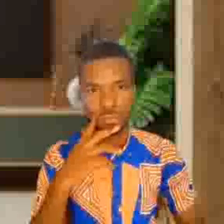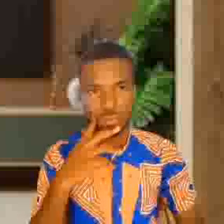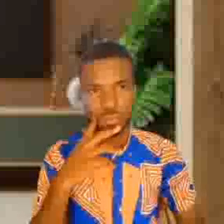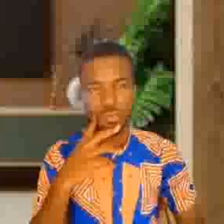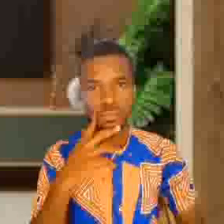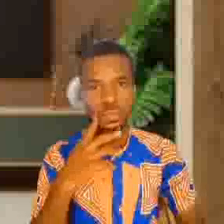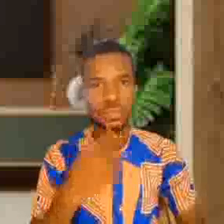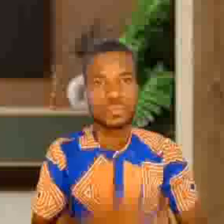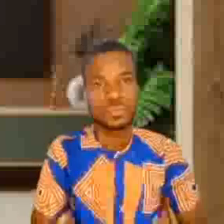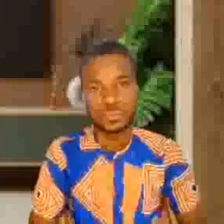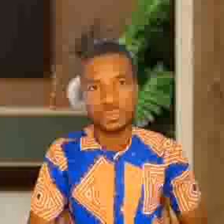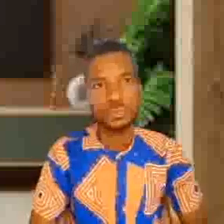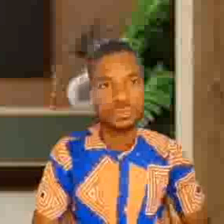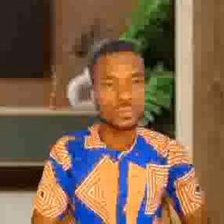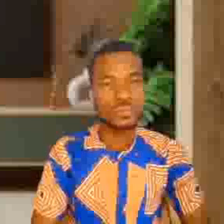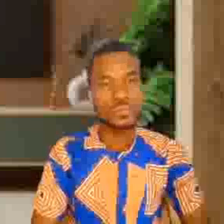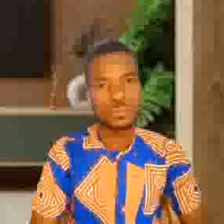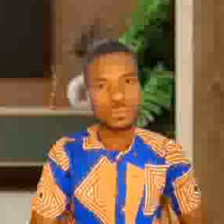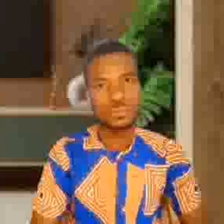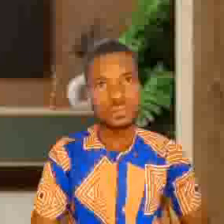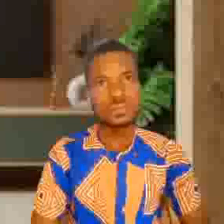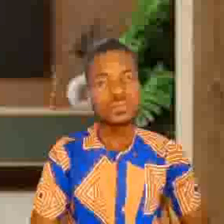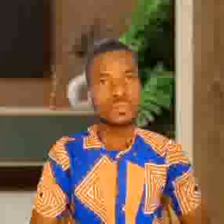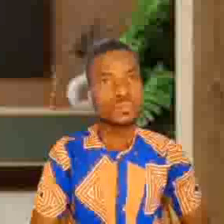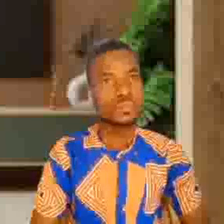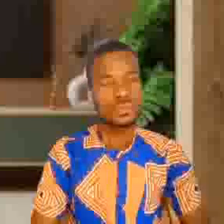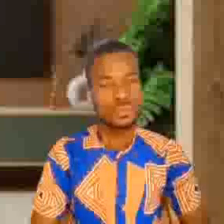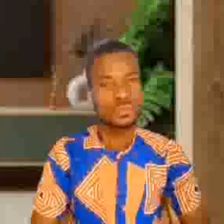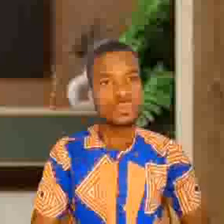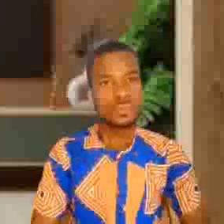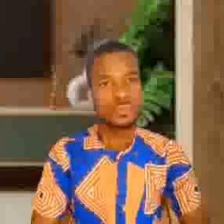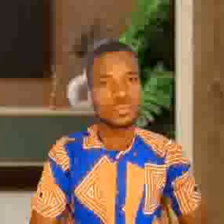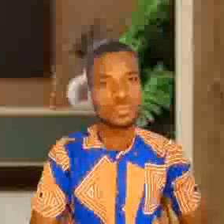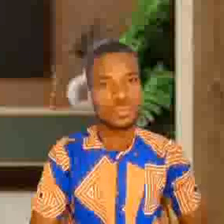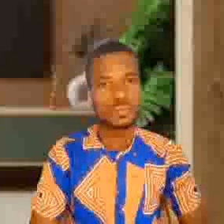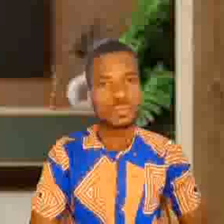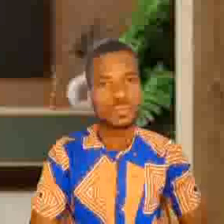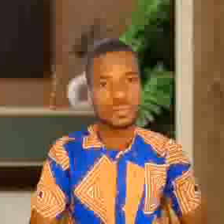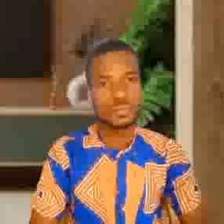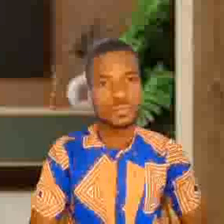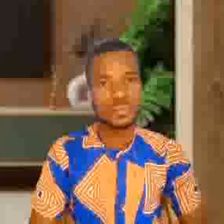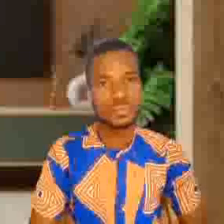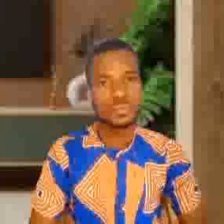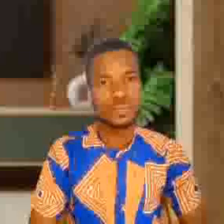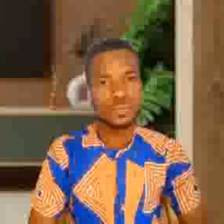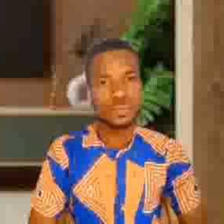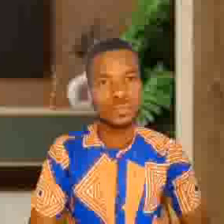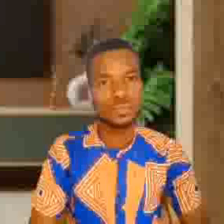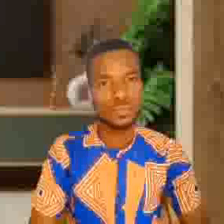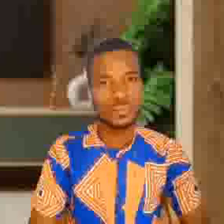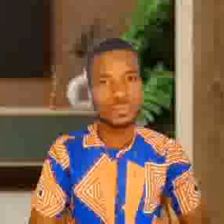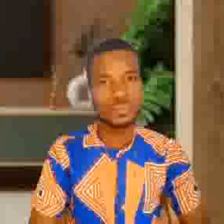twofold. The first aspect of the commanded blessings is what we call a feeding program. I have commanded the ravens